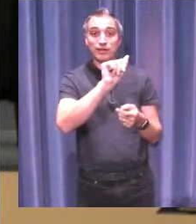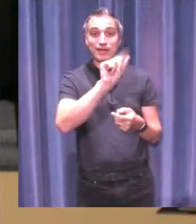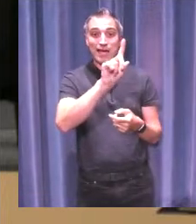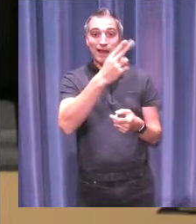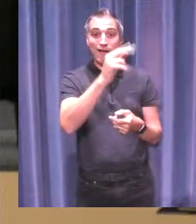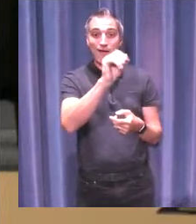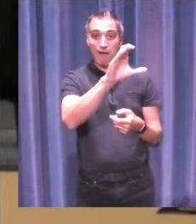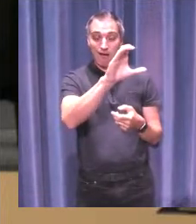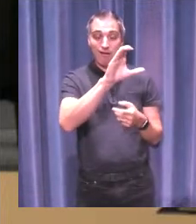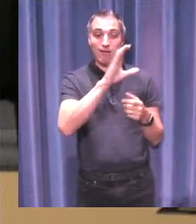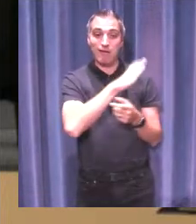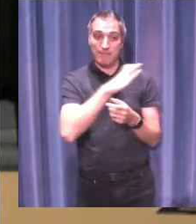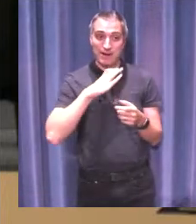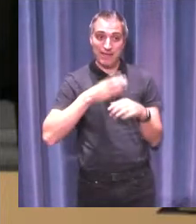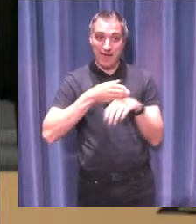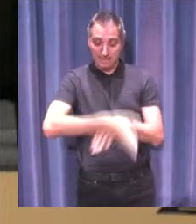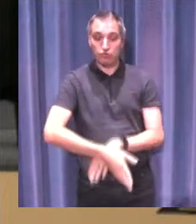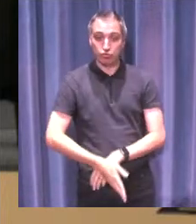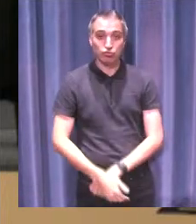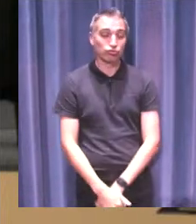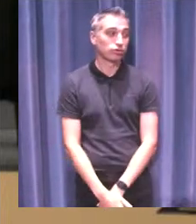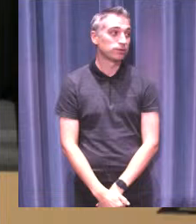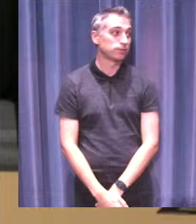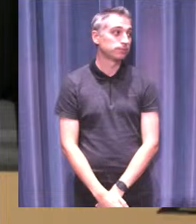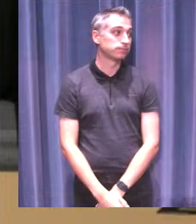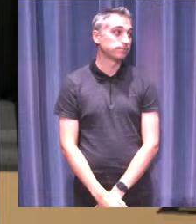committee after I've talked to her about those things.